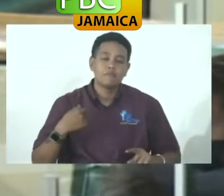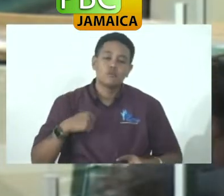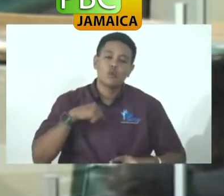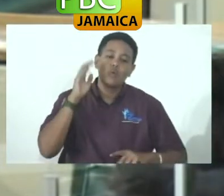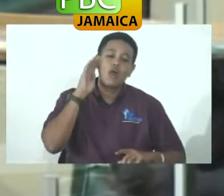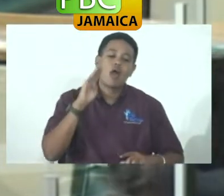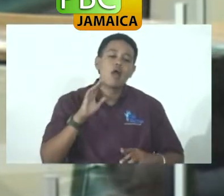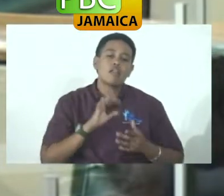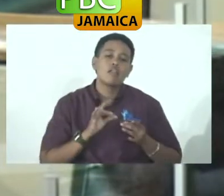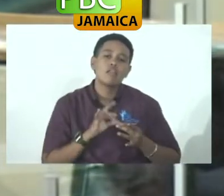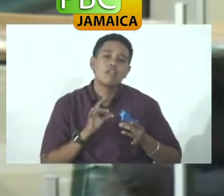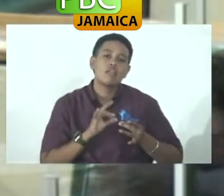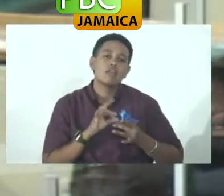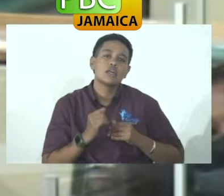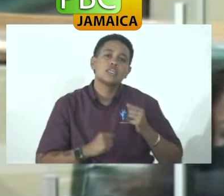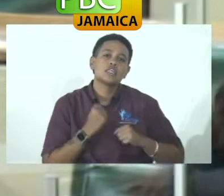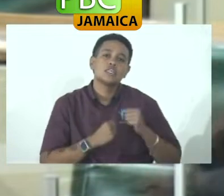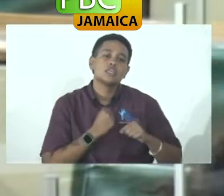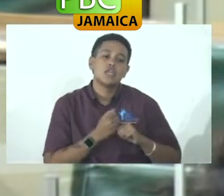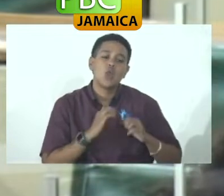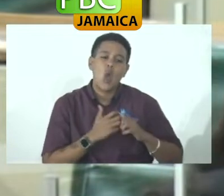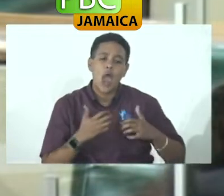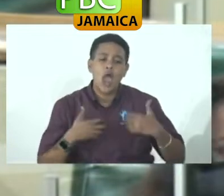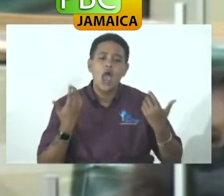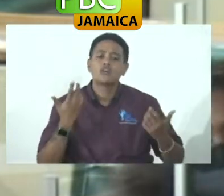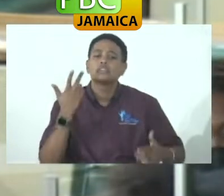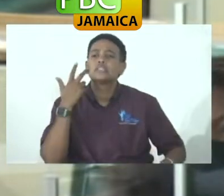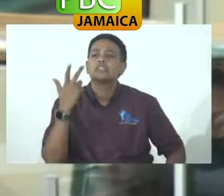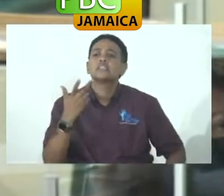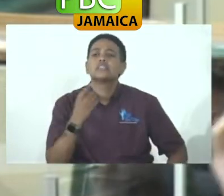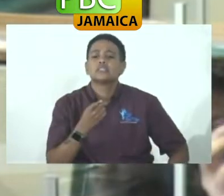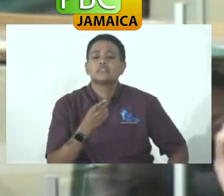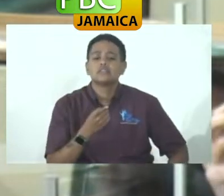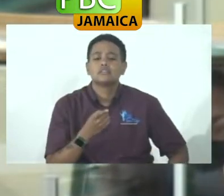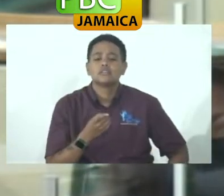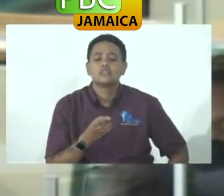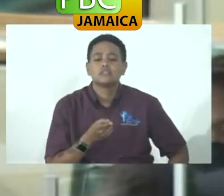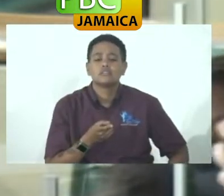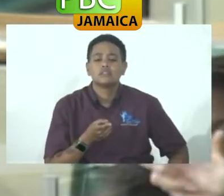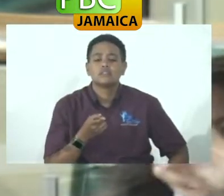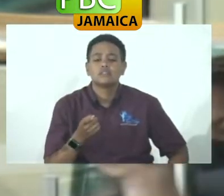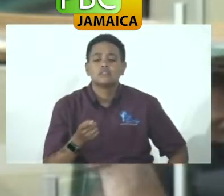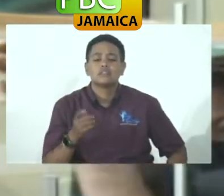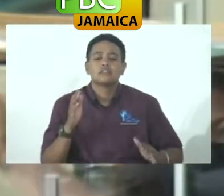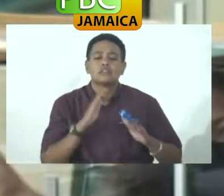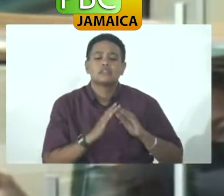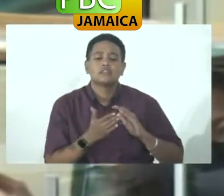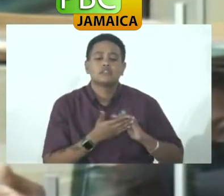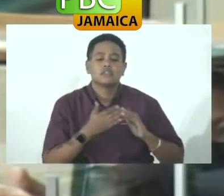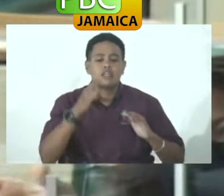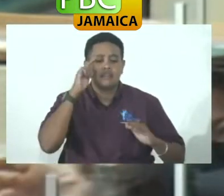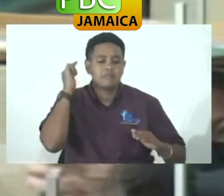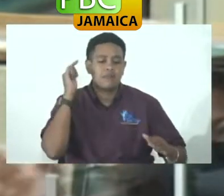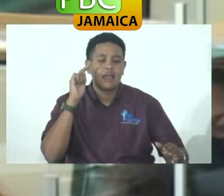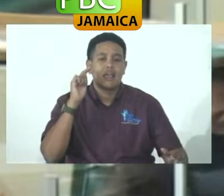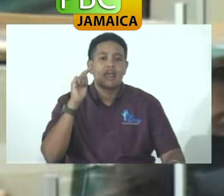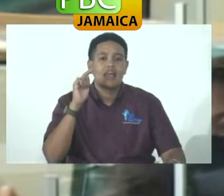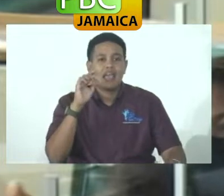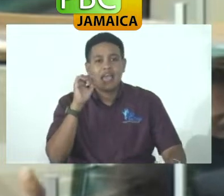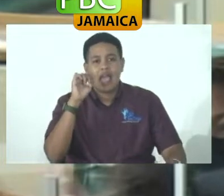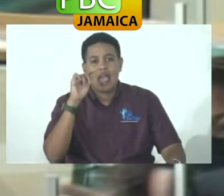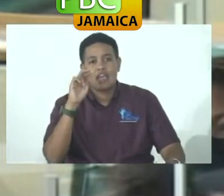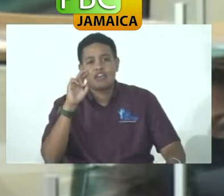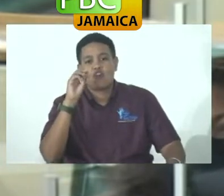for years about how upsetting it is to see, you know, Jamaica black castor oil hair